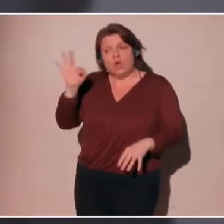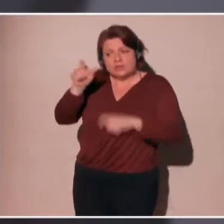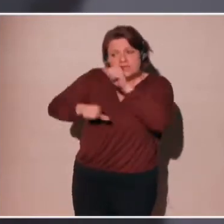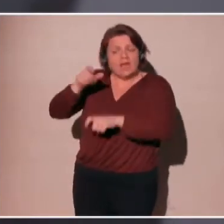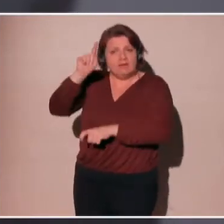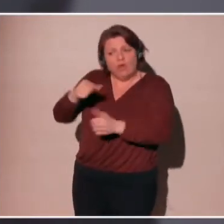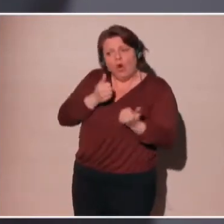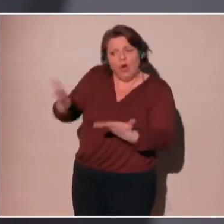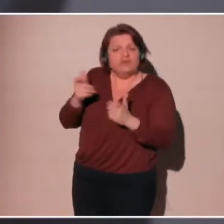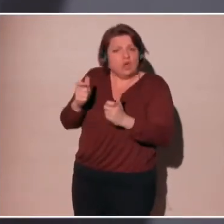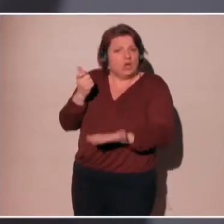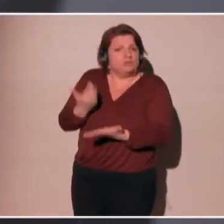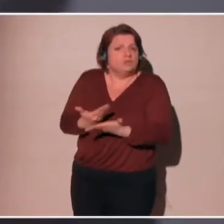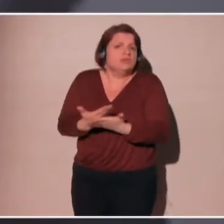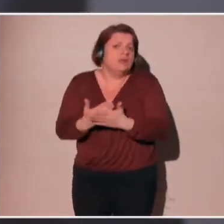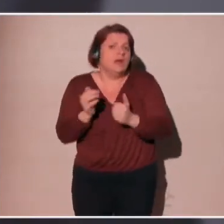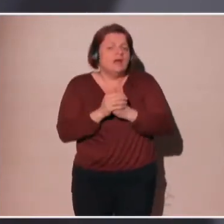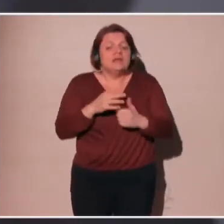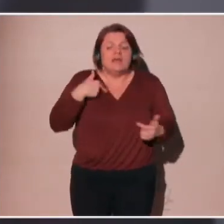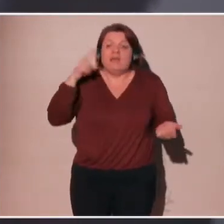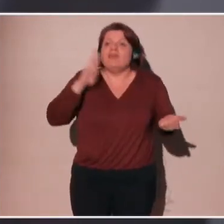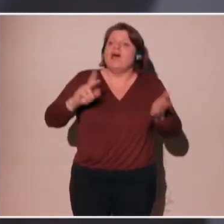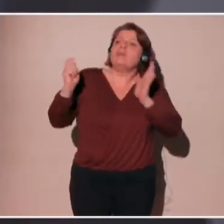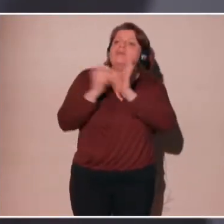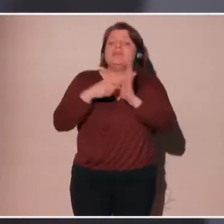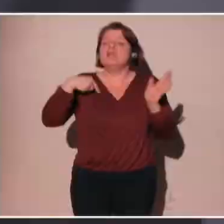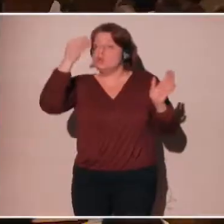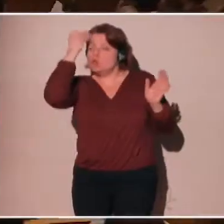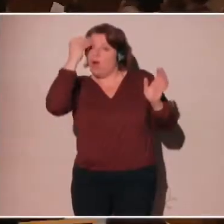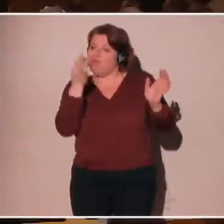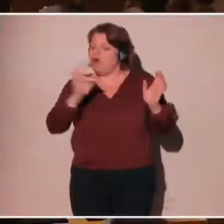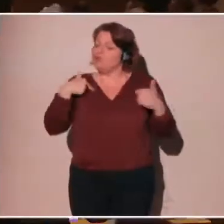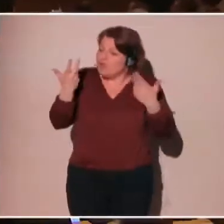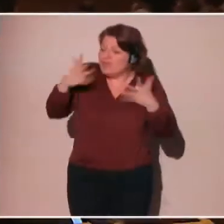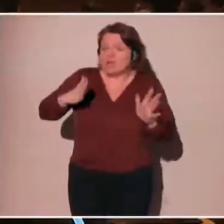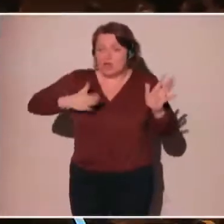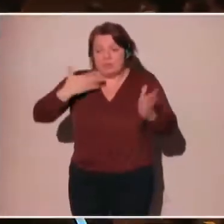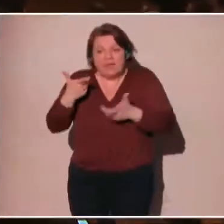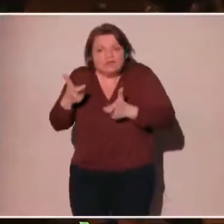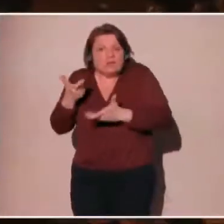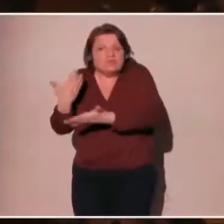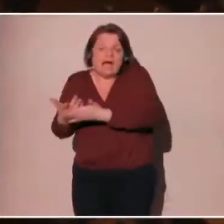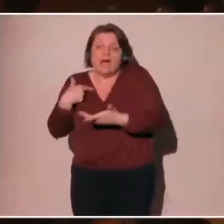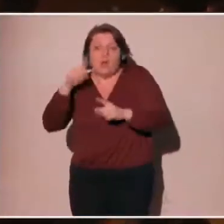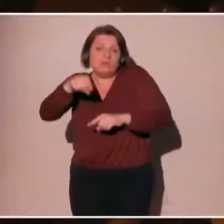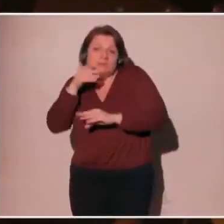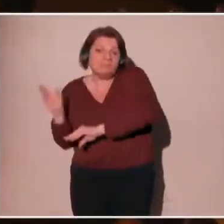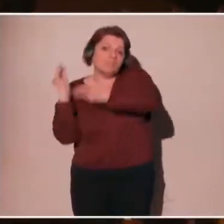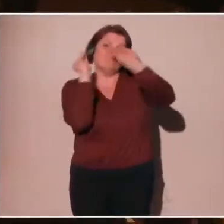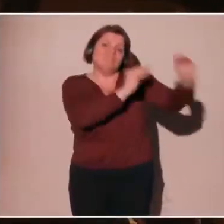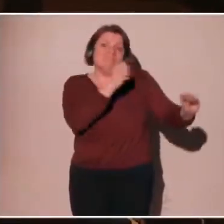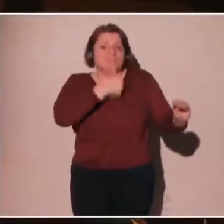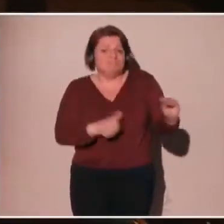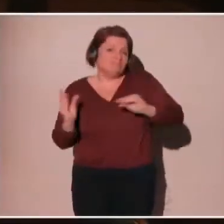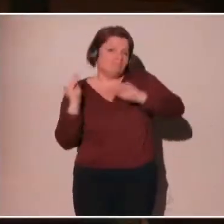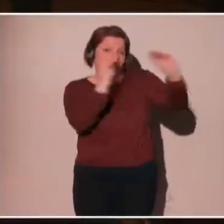new opportunities to young people in France. I would have loved myself to have such an opportunity in France when I finished my PhD and left the country.